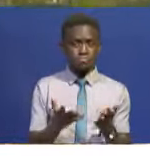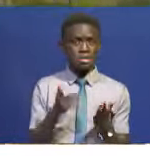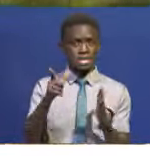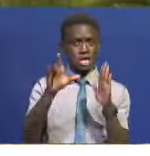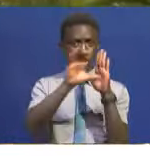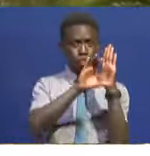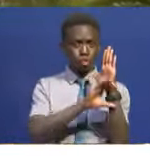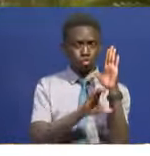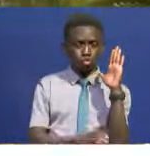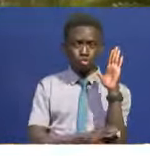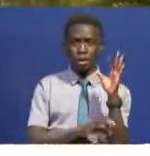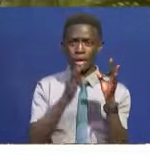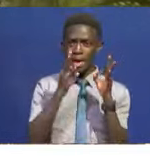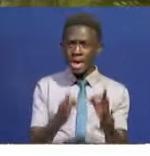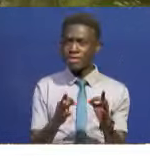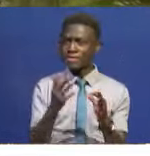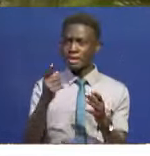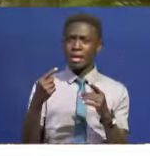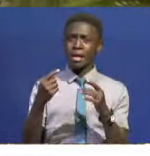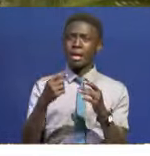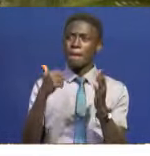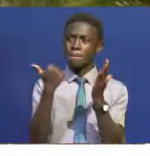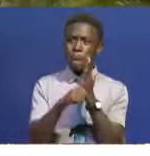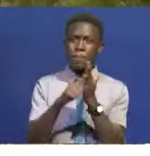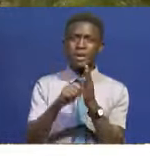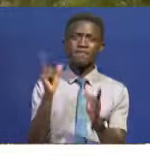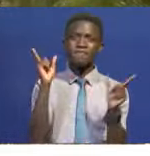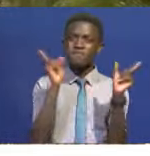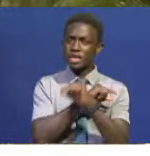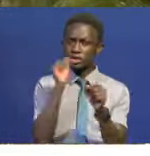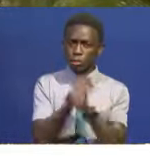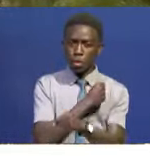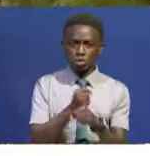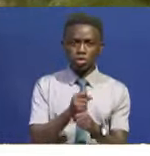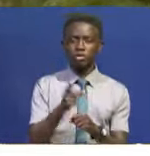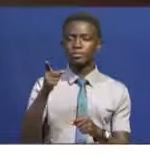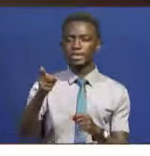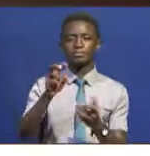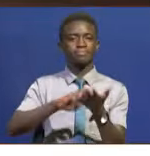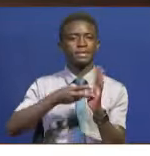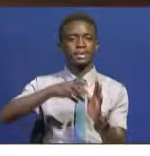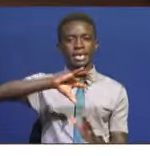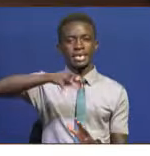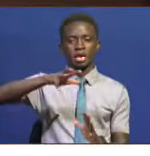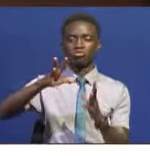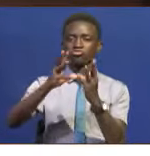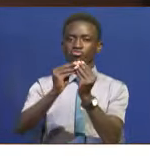owing to the unending wrangles between the county executive and the county legislature.